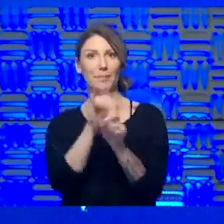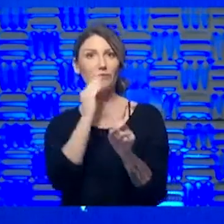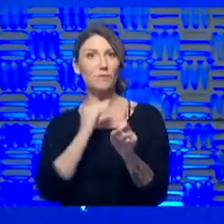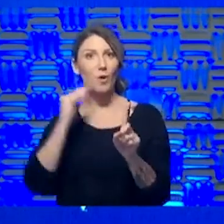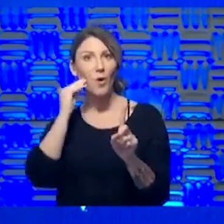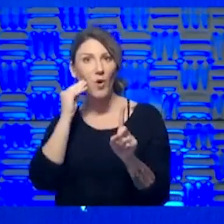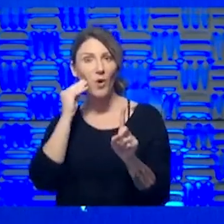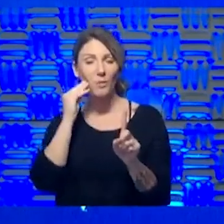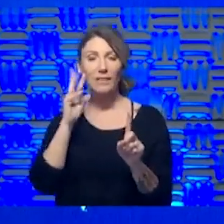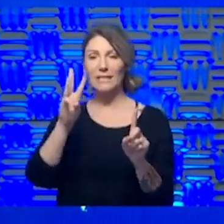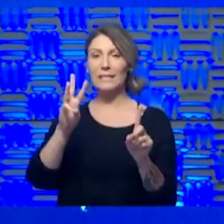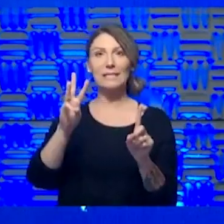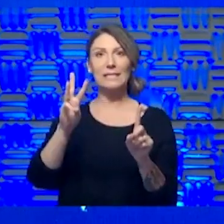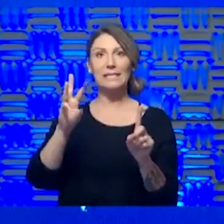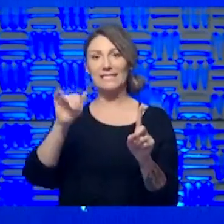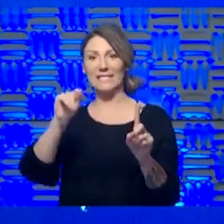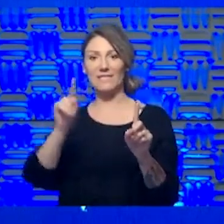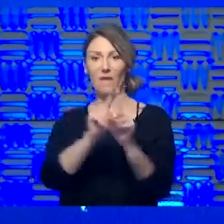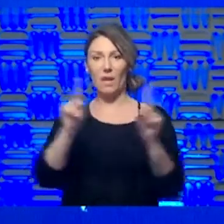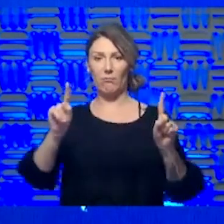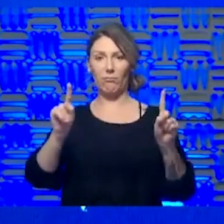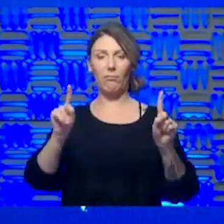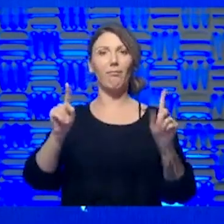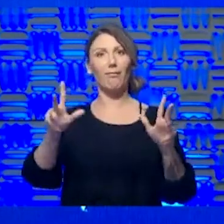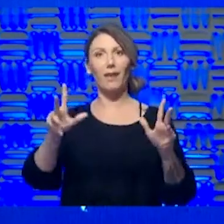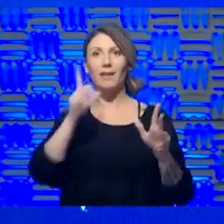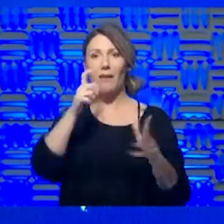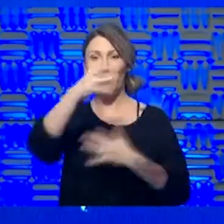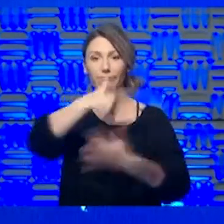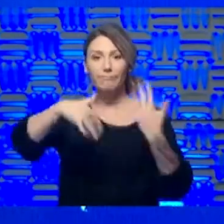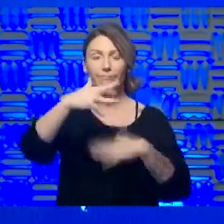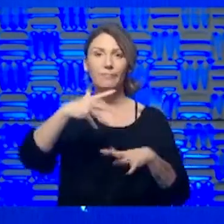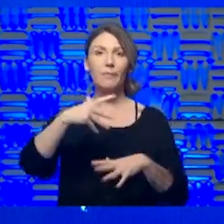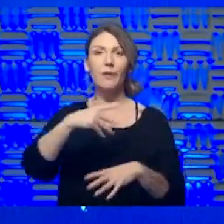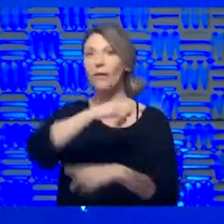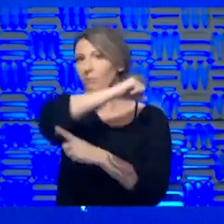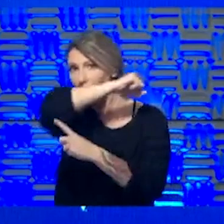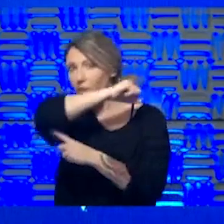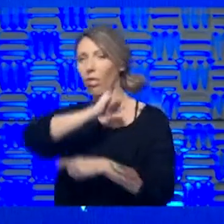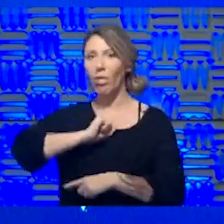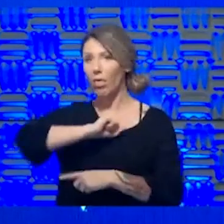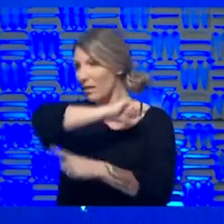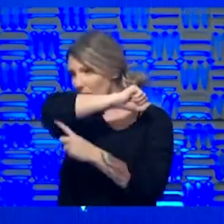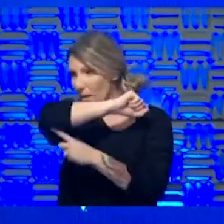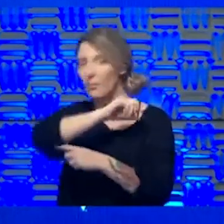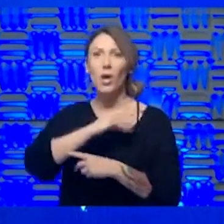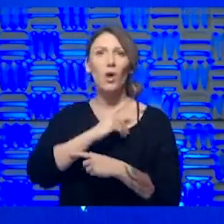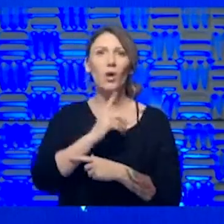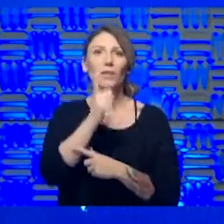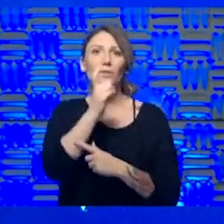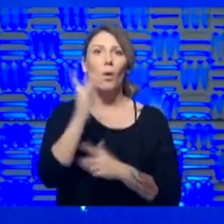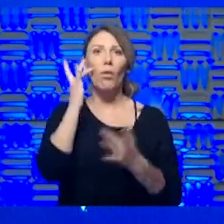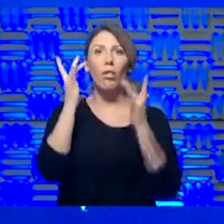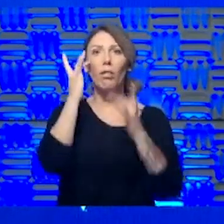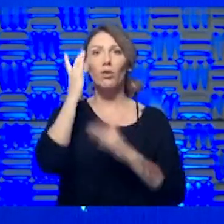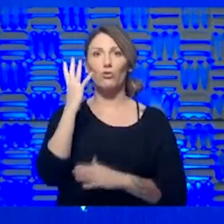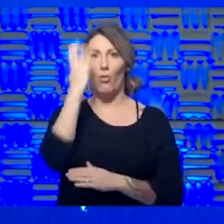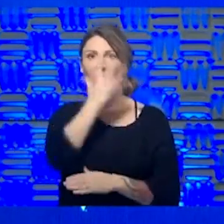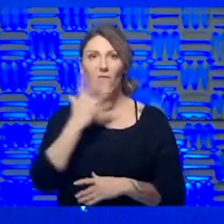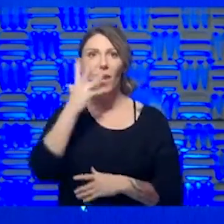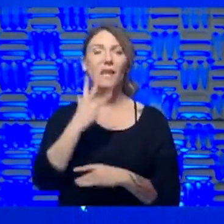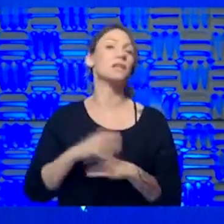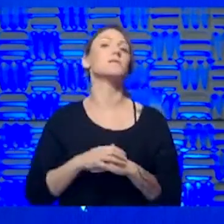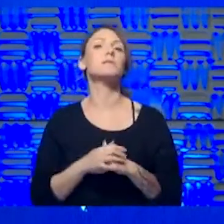apart, washing your hands, cough into your elbow, don't touch your face. Those are the things we know make a difference. And we know, and when we believe we